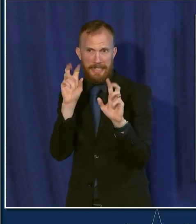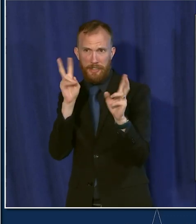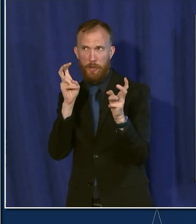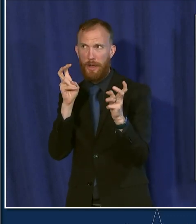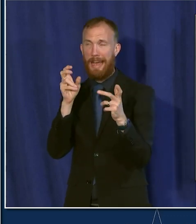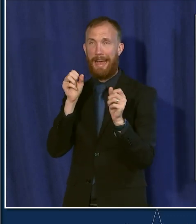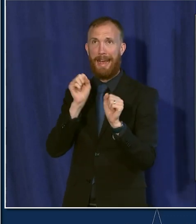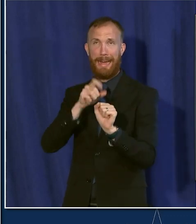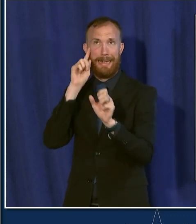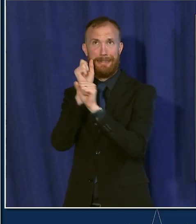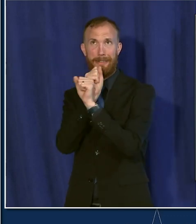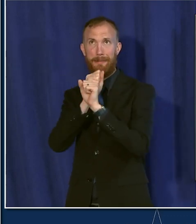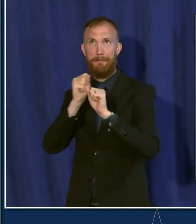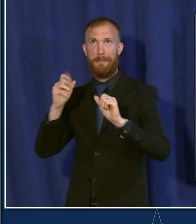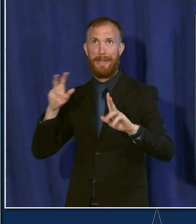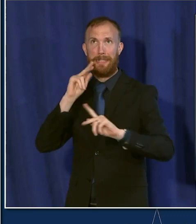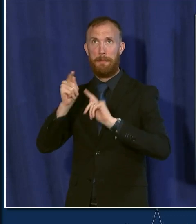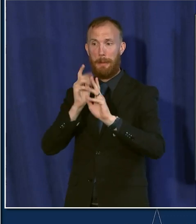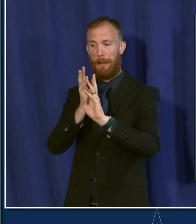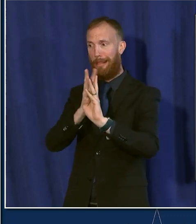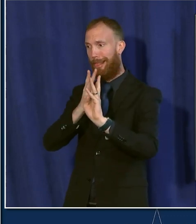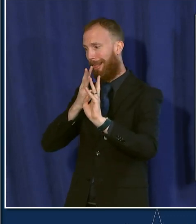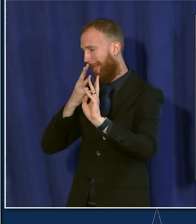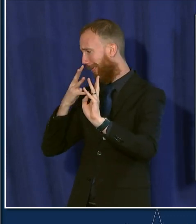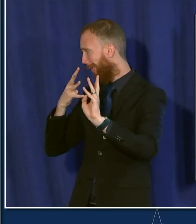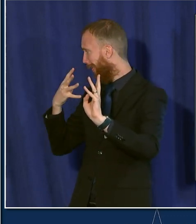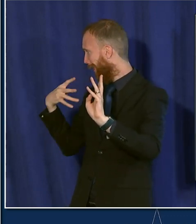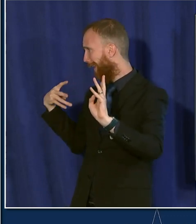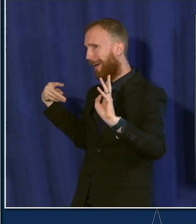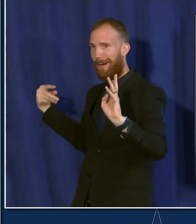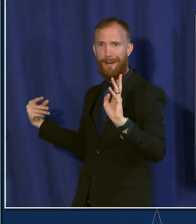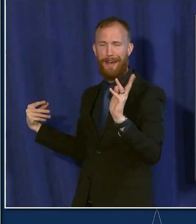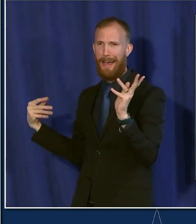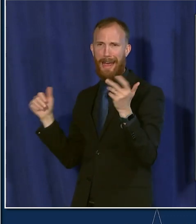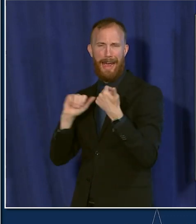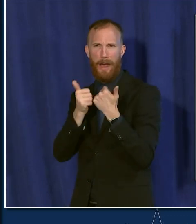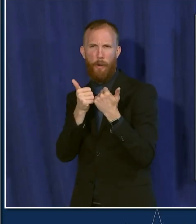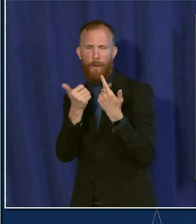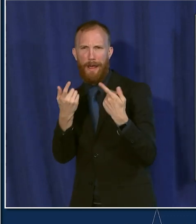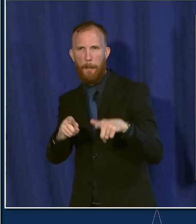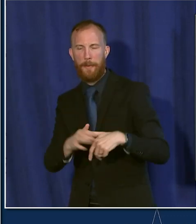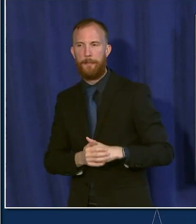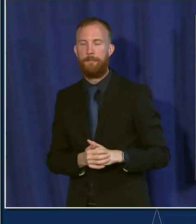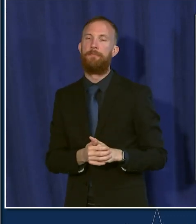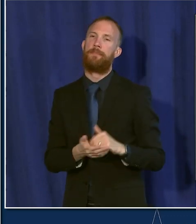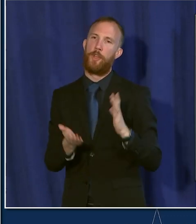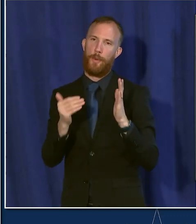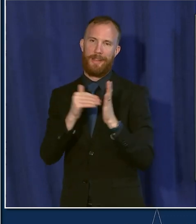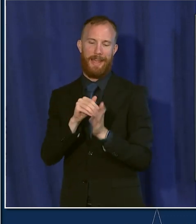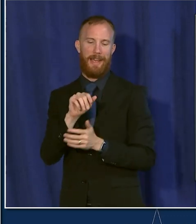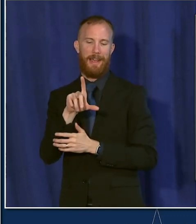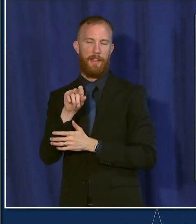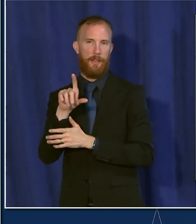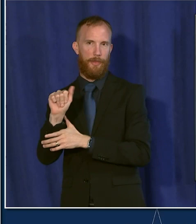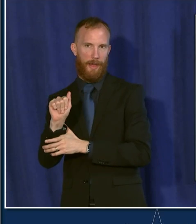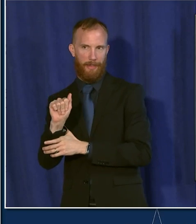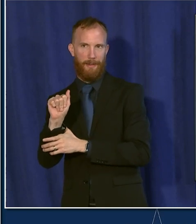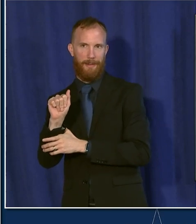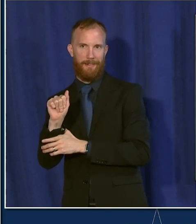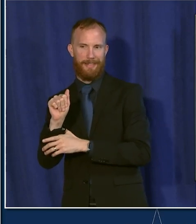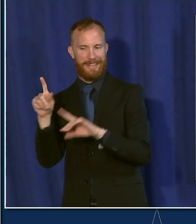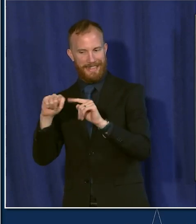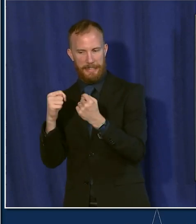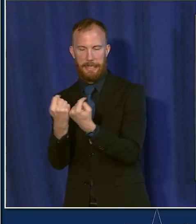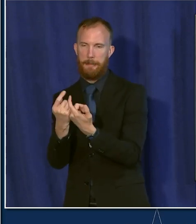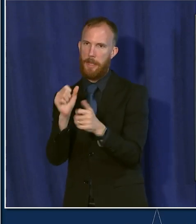line going for blocks and blocks. Yeah. Maybe I'm misreading how that all is going to happen. Yeah, so again, the Lolla team has really been working on all